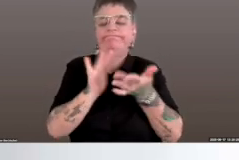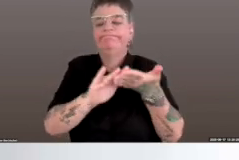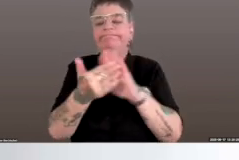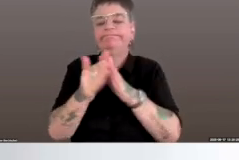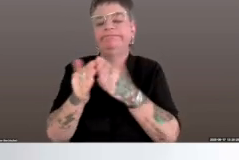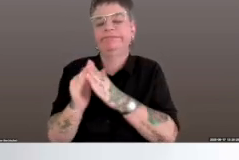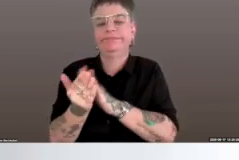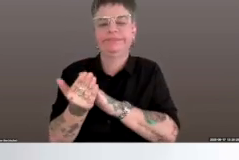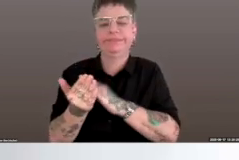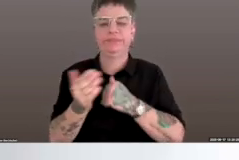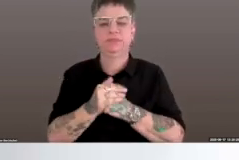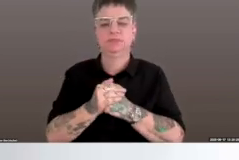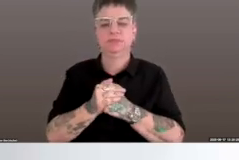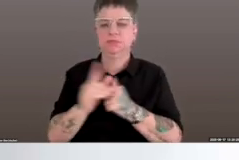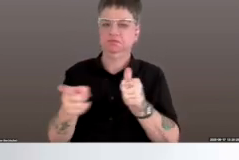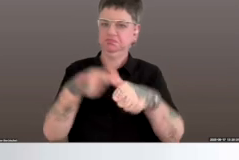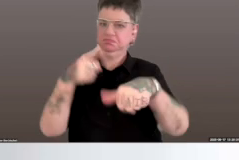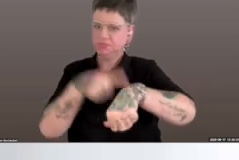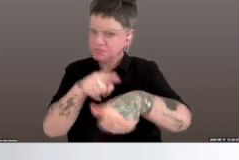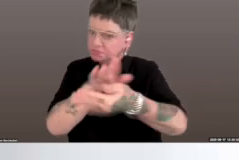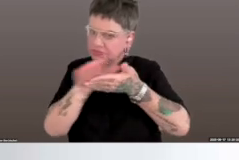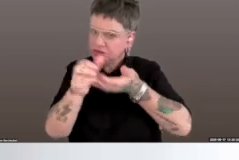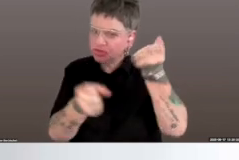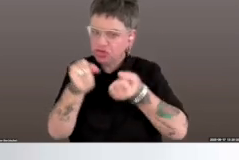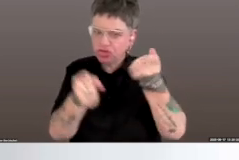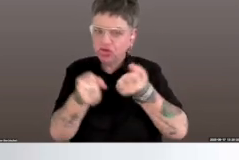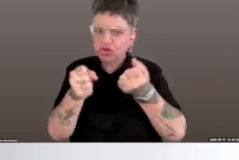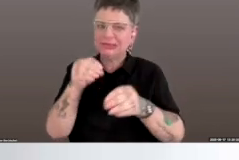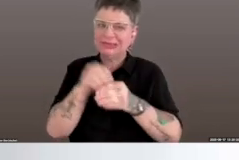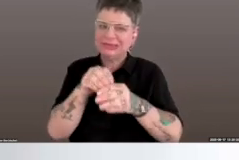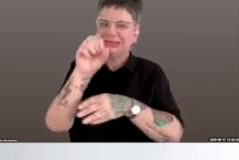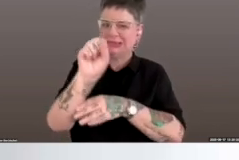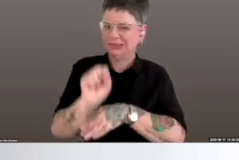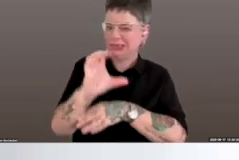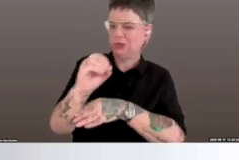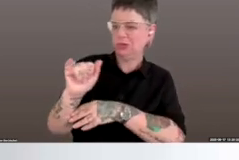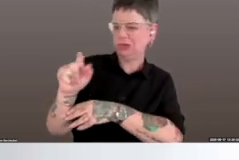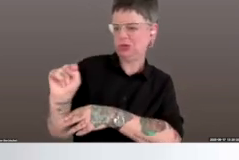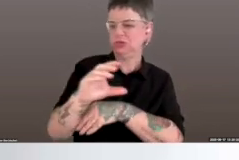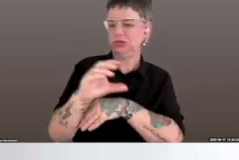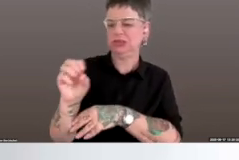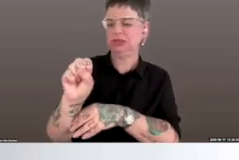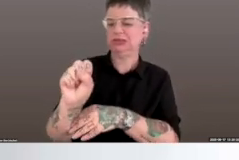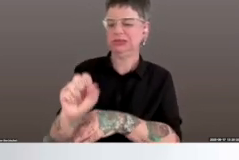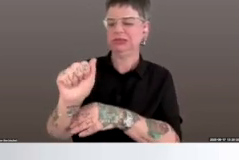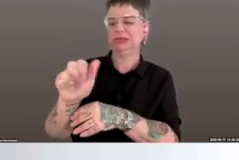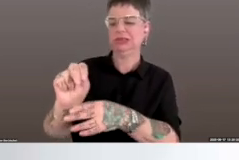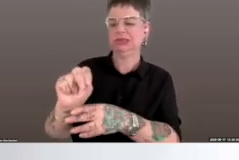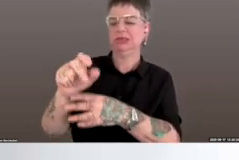the first Clean Cars for All projects began in the South Coast and San Joaquin Valley Air